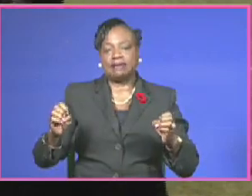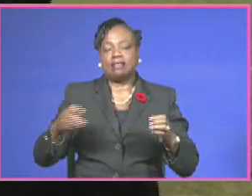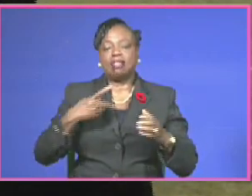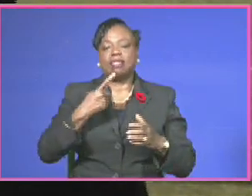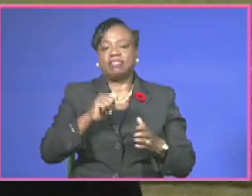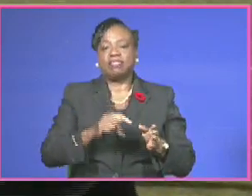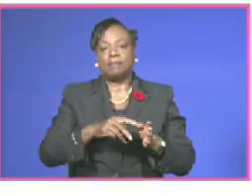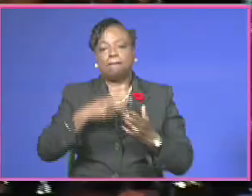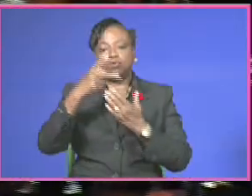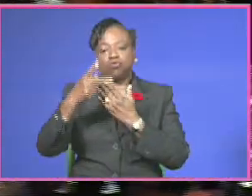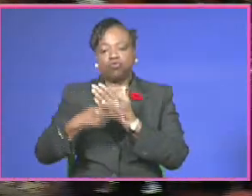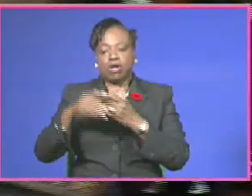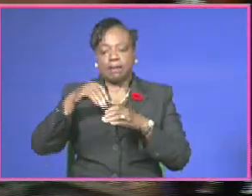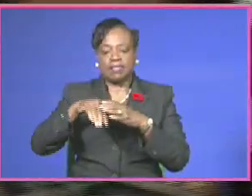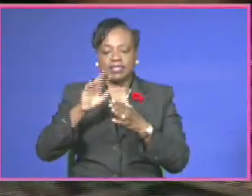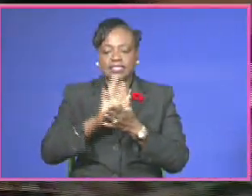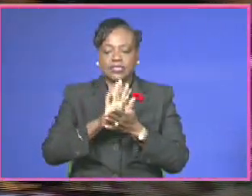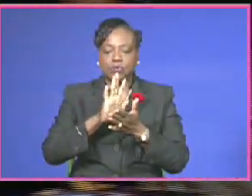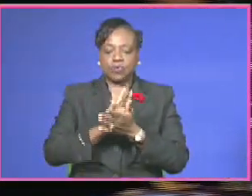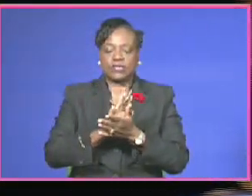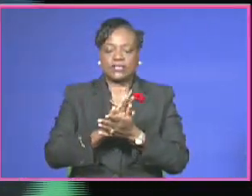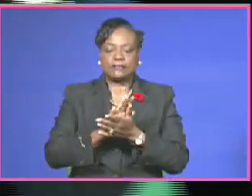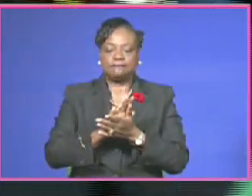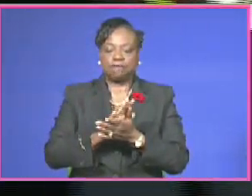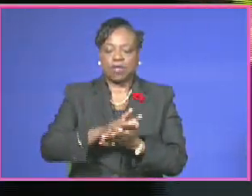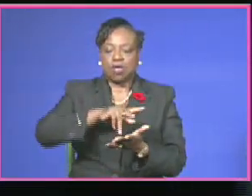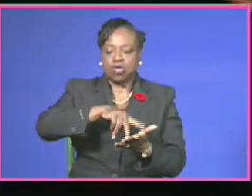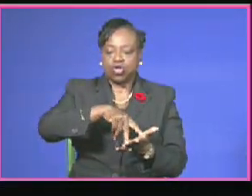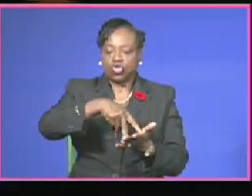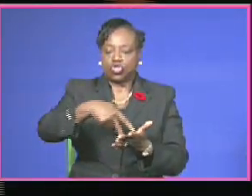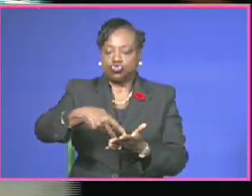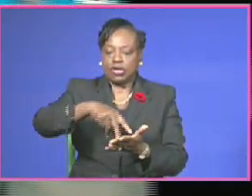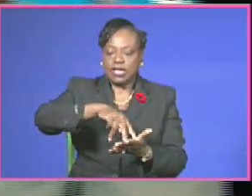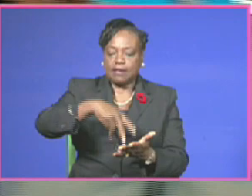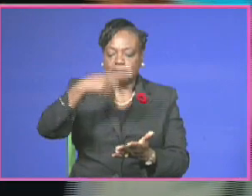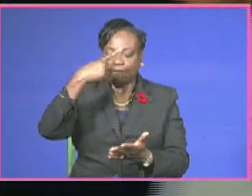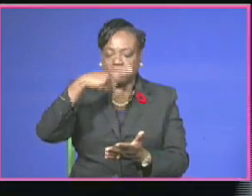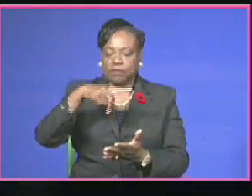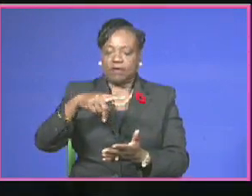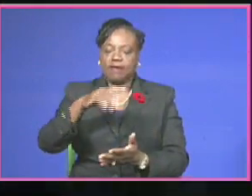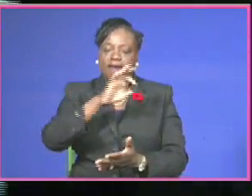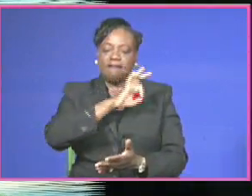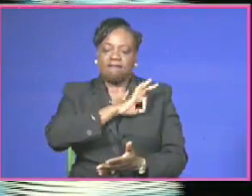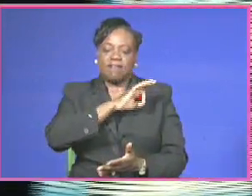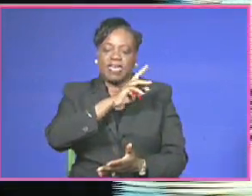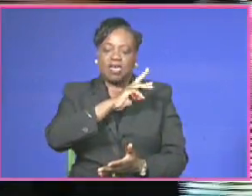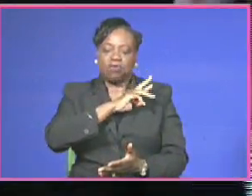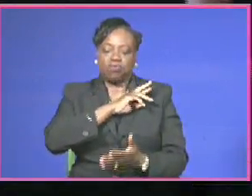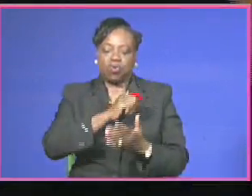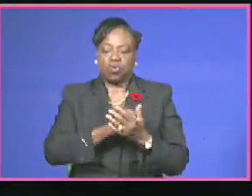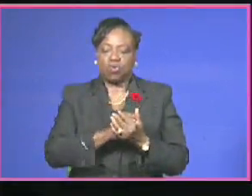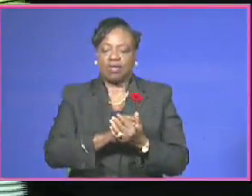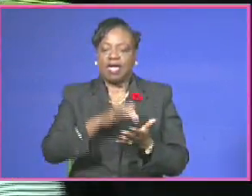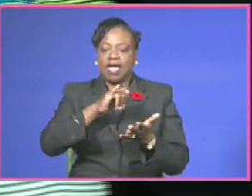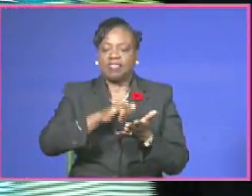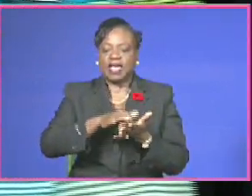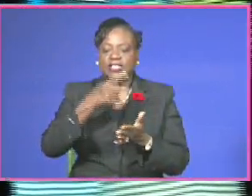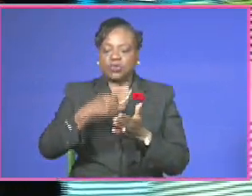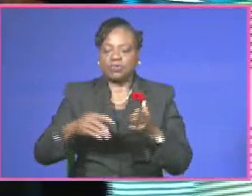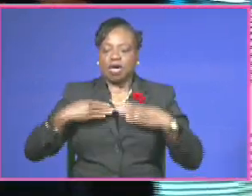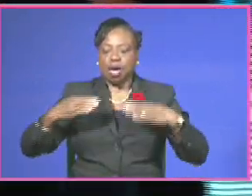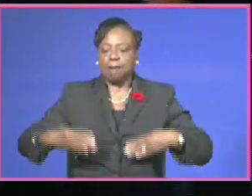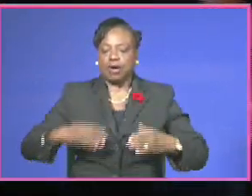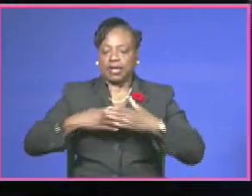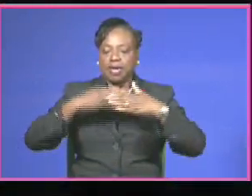high. Strutting it for Pharaoh, that's what bodybuilders did on the weekend past. It was the old and